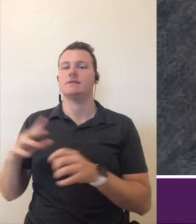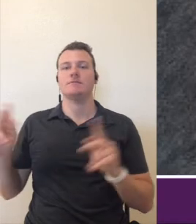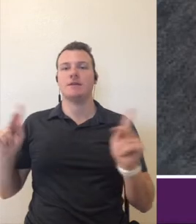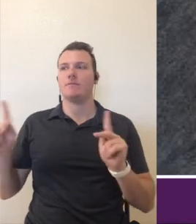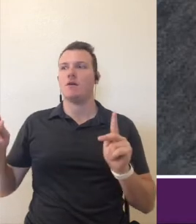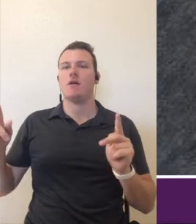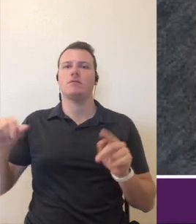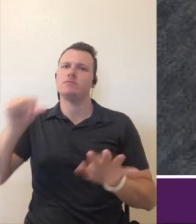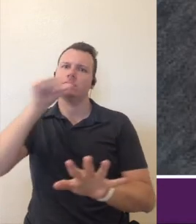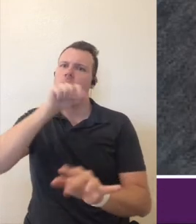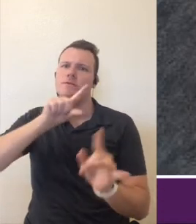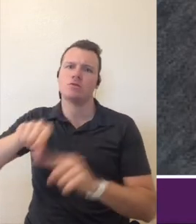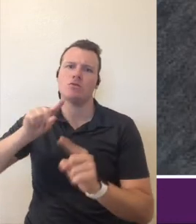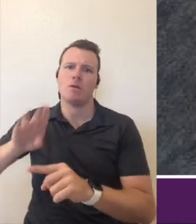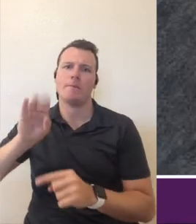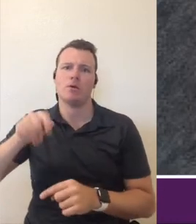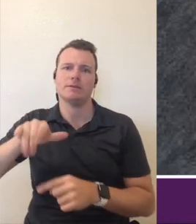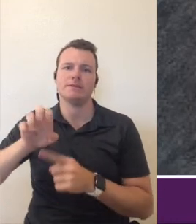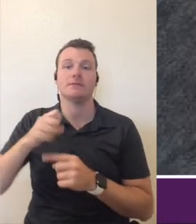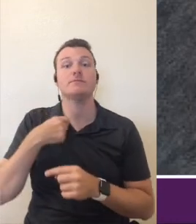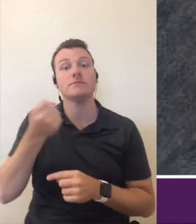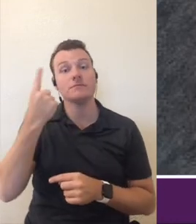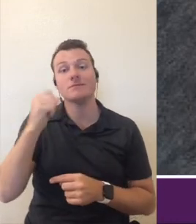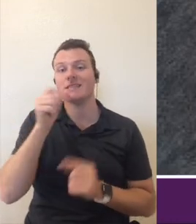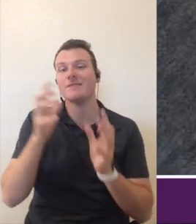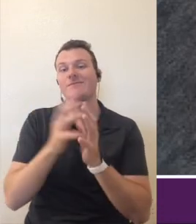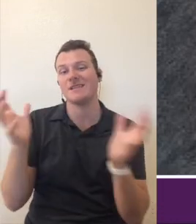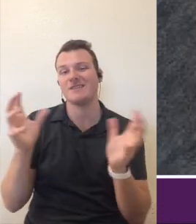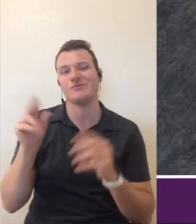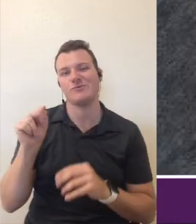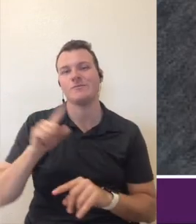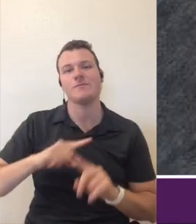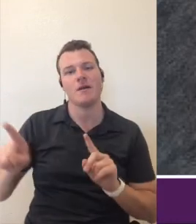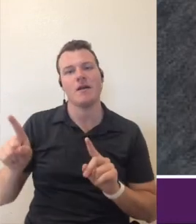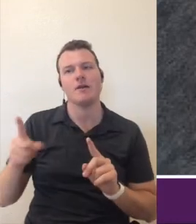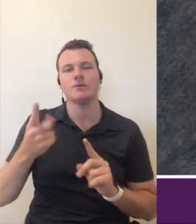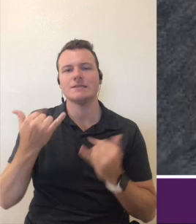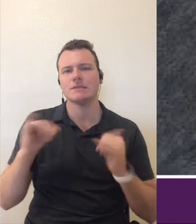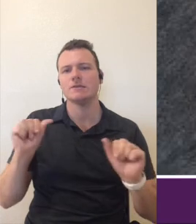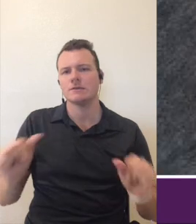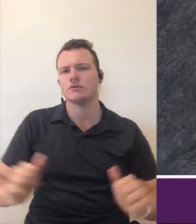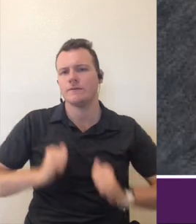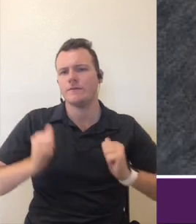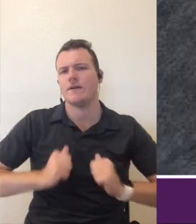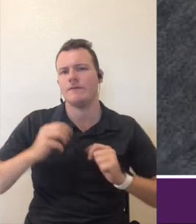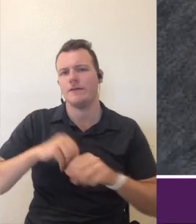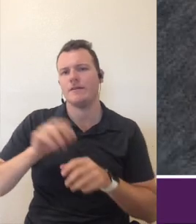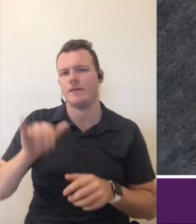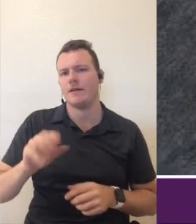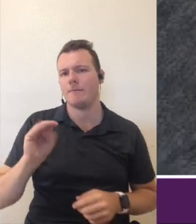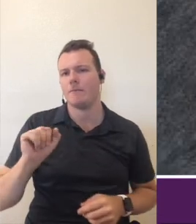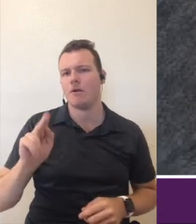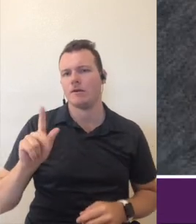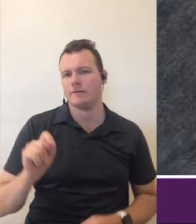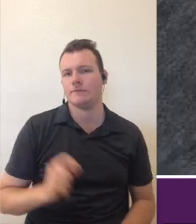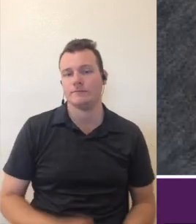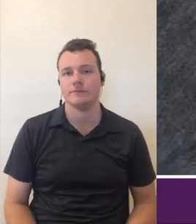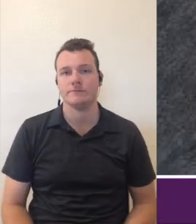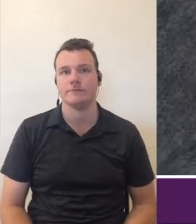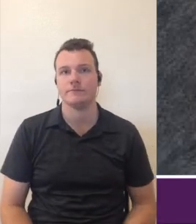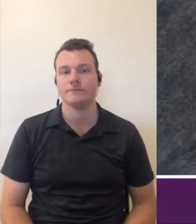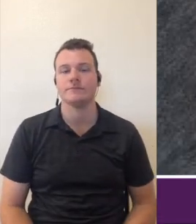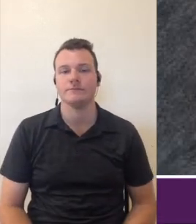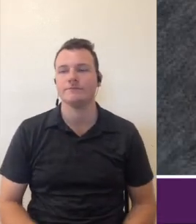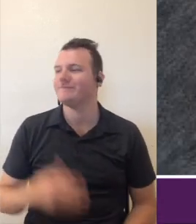little boutique in my space? And people love to go to boutiques. There aren't as many of them, but you should be able